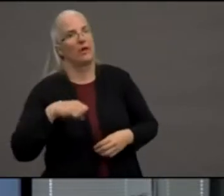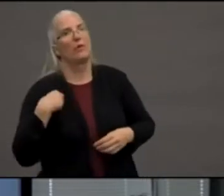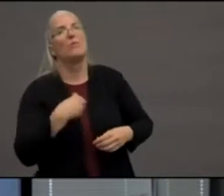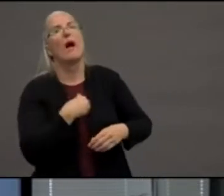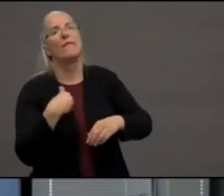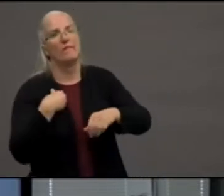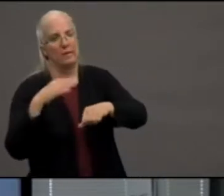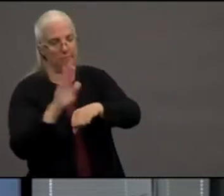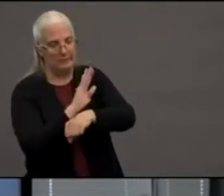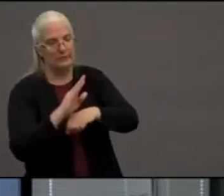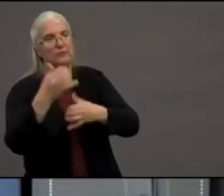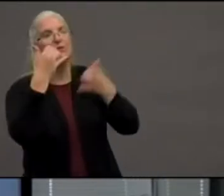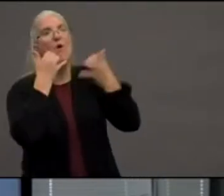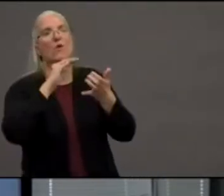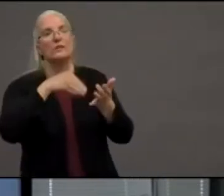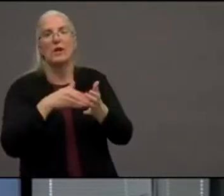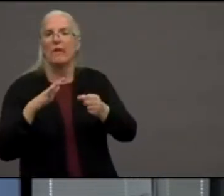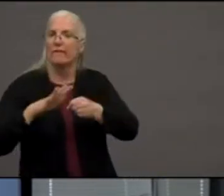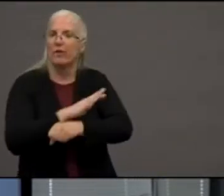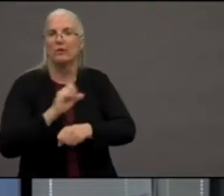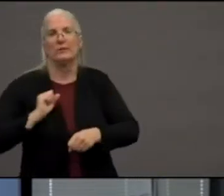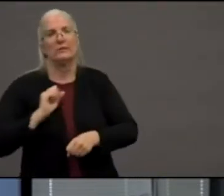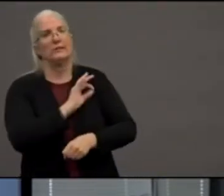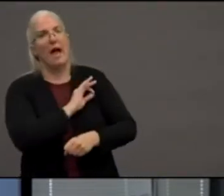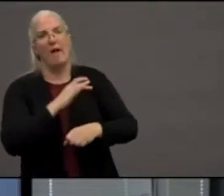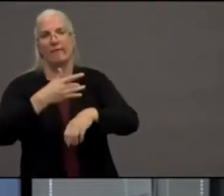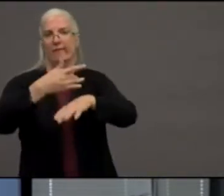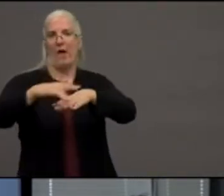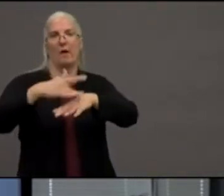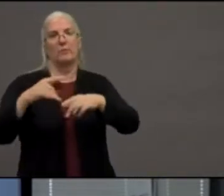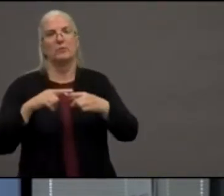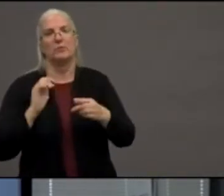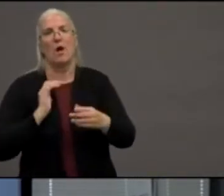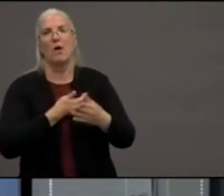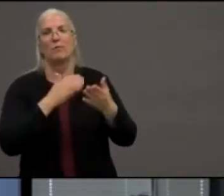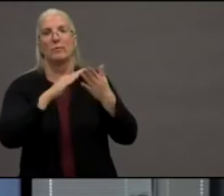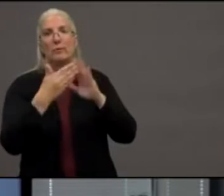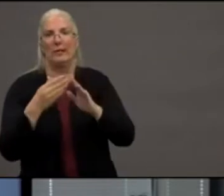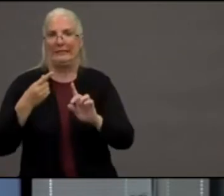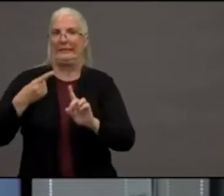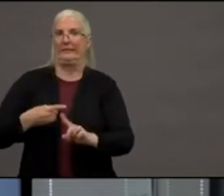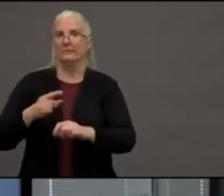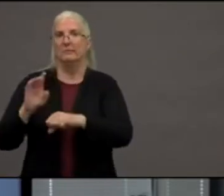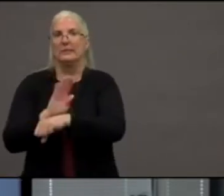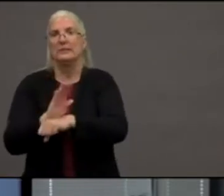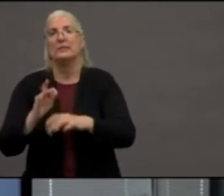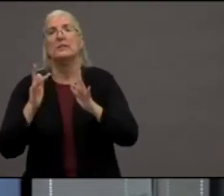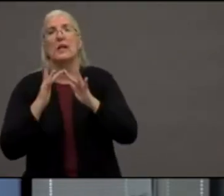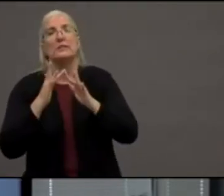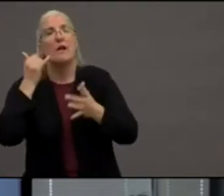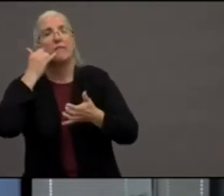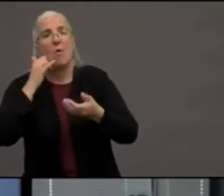we are available to our community, especially our businesses as well. And you can contact us at area code